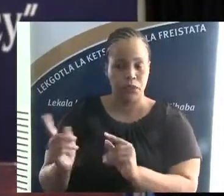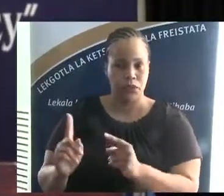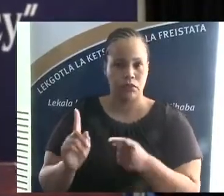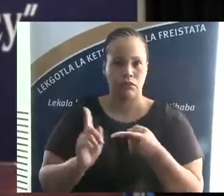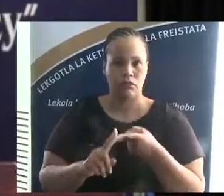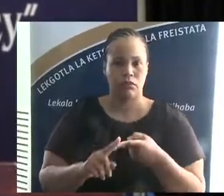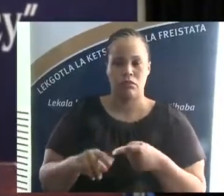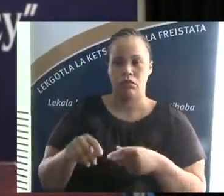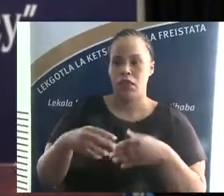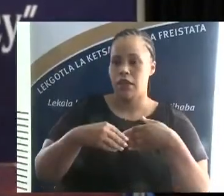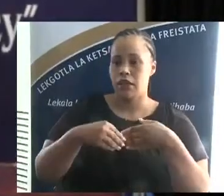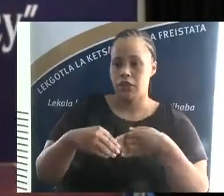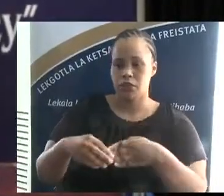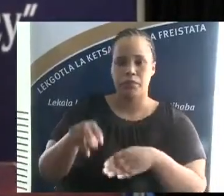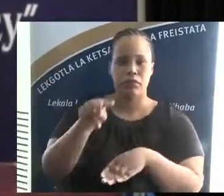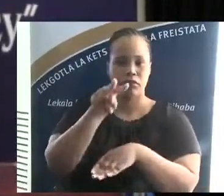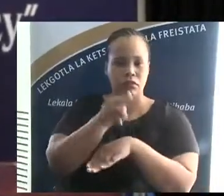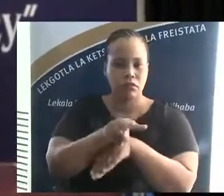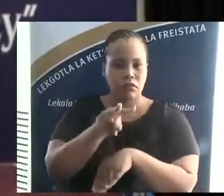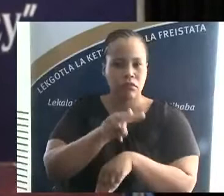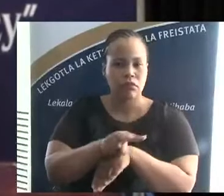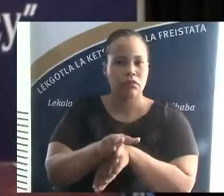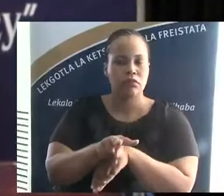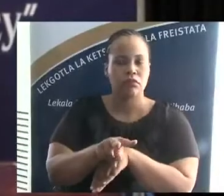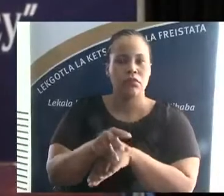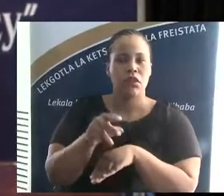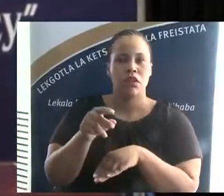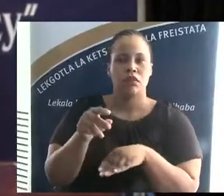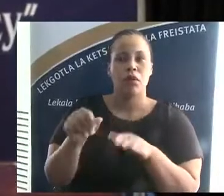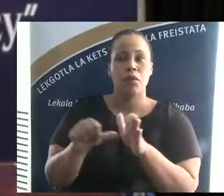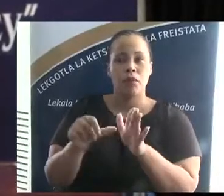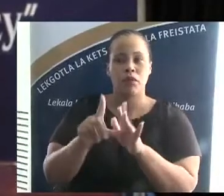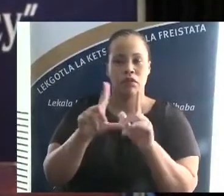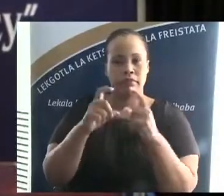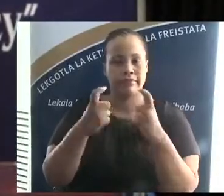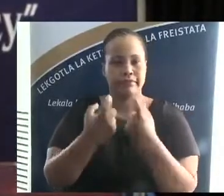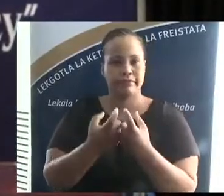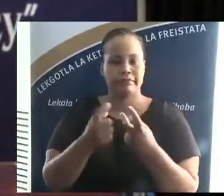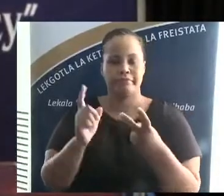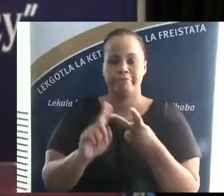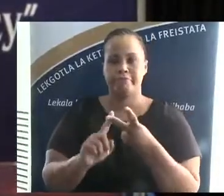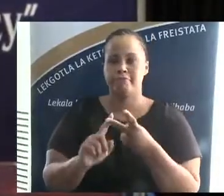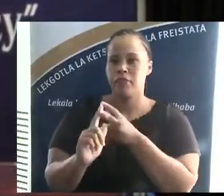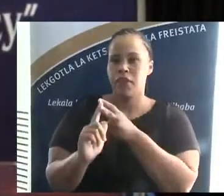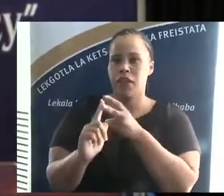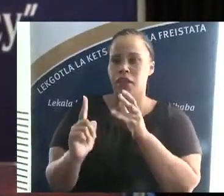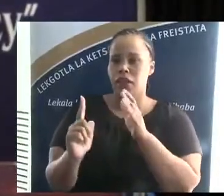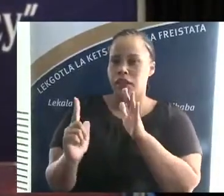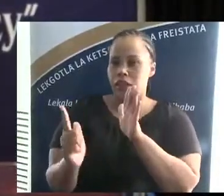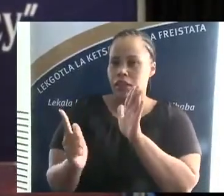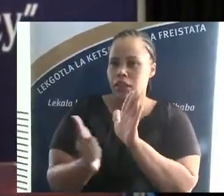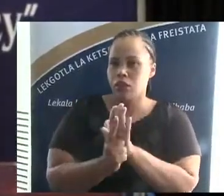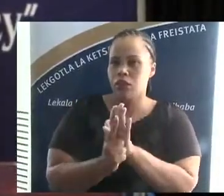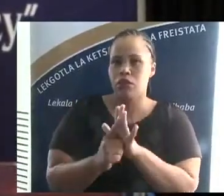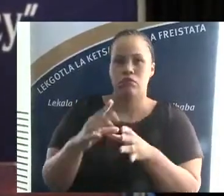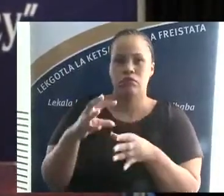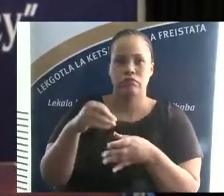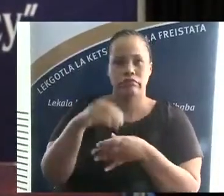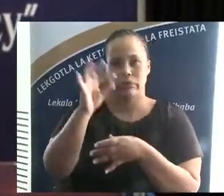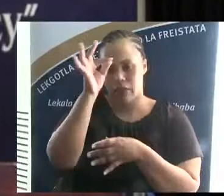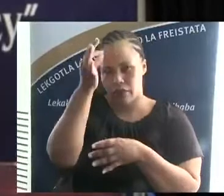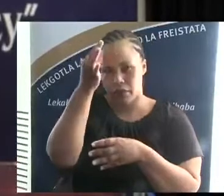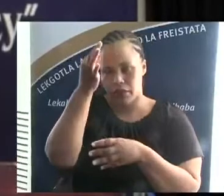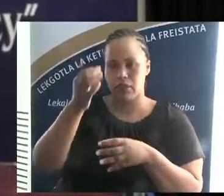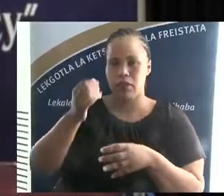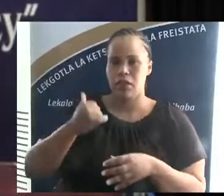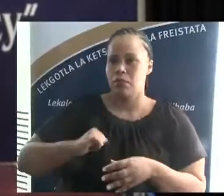oversight leadership in respect of key portfolio committees, legislation that's applicable to local government, municipal